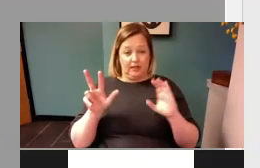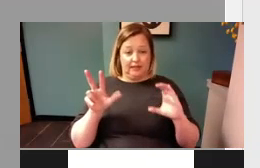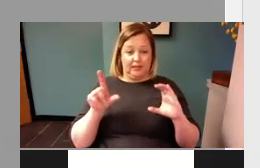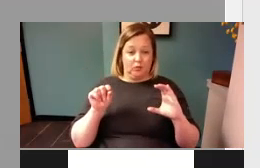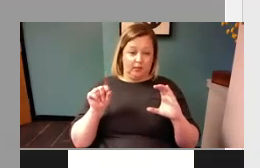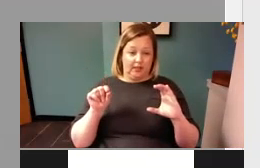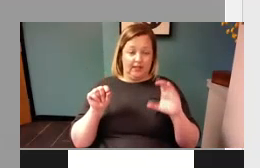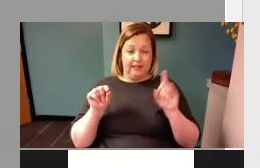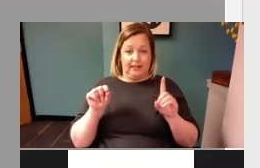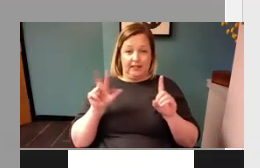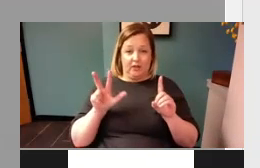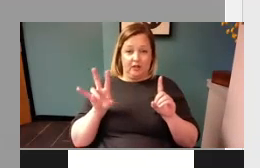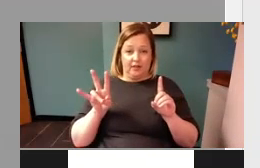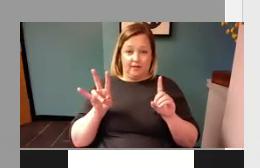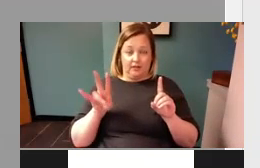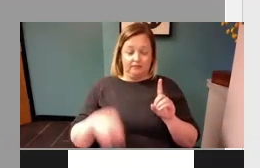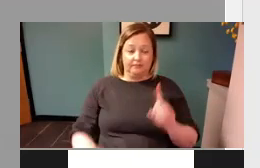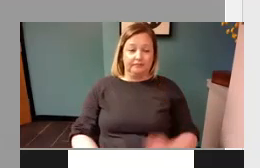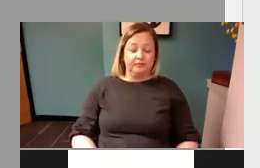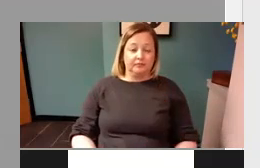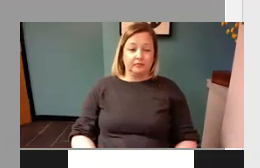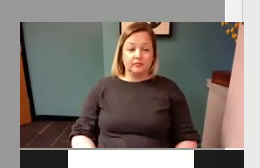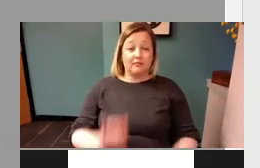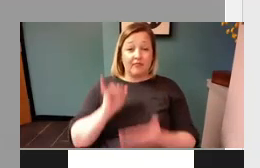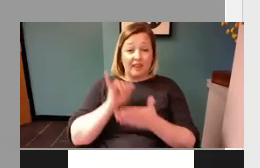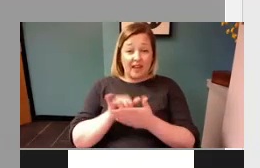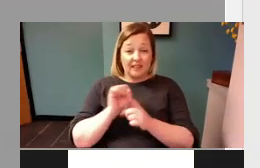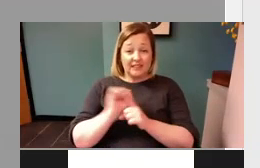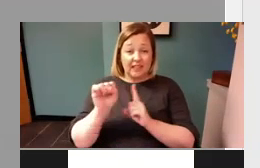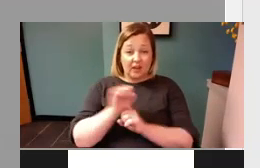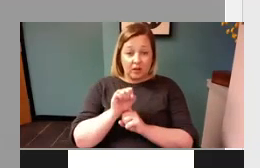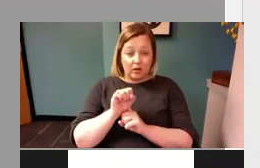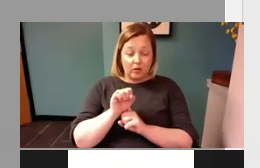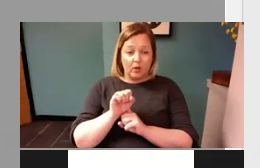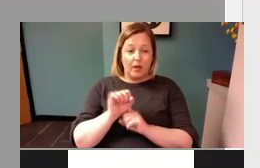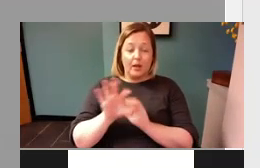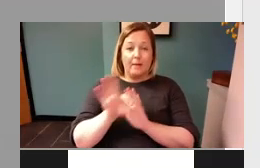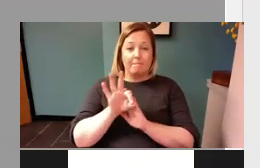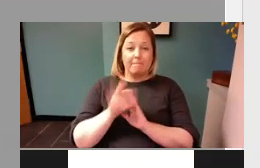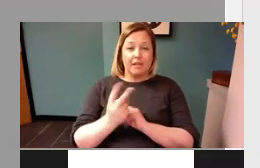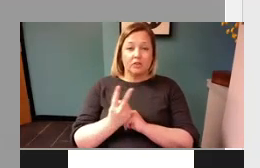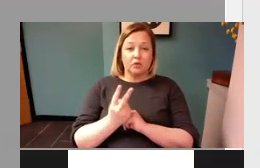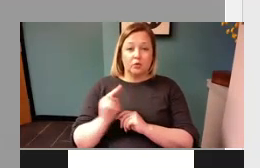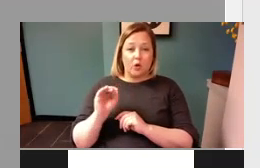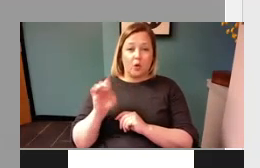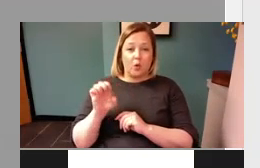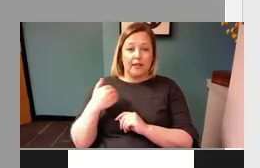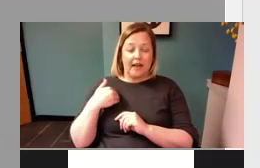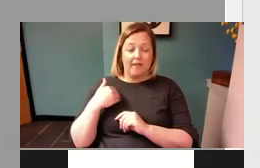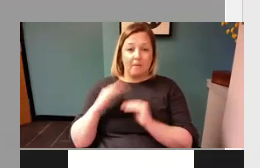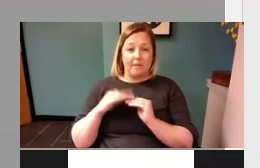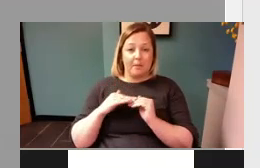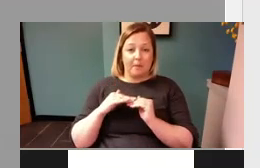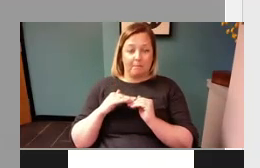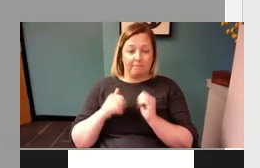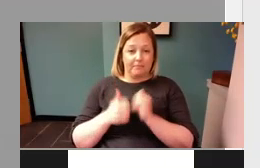right? So in this scenario, we pick the two nodes that has the minimum most cost, that is B and C, 3